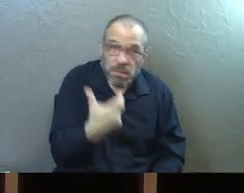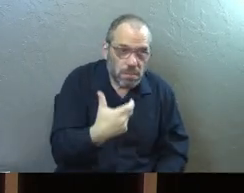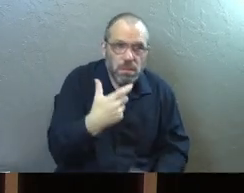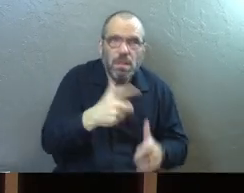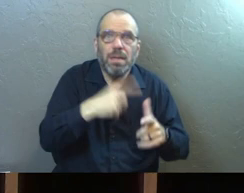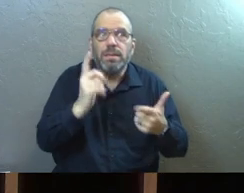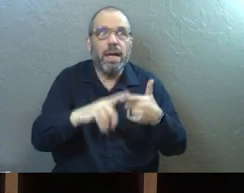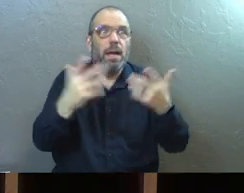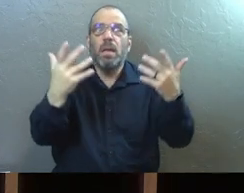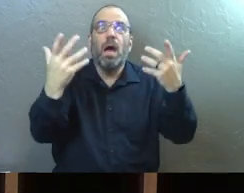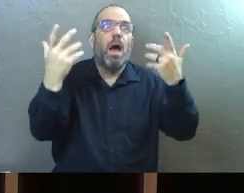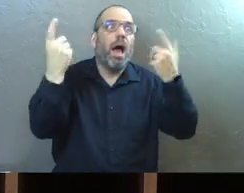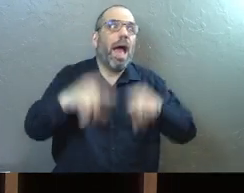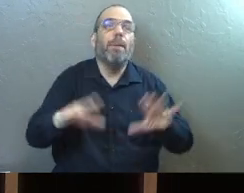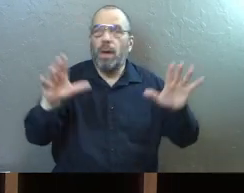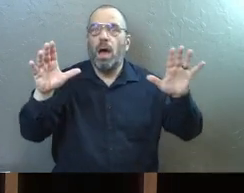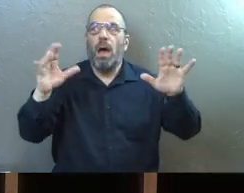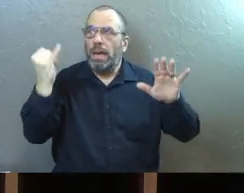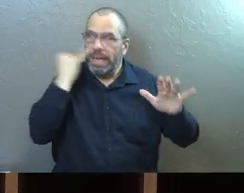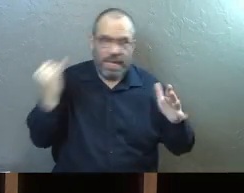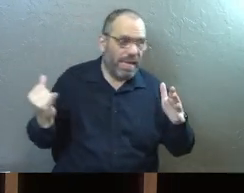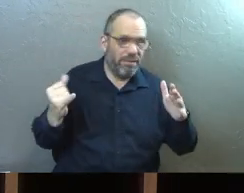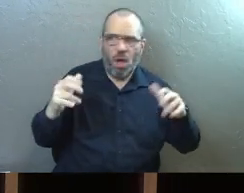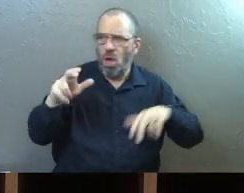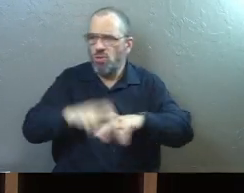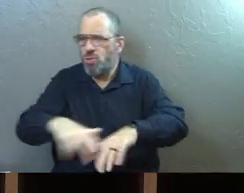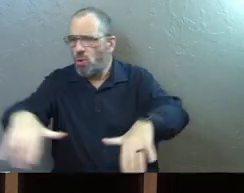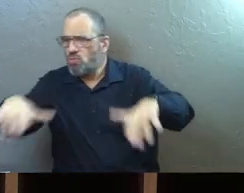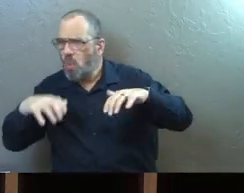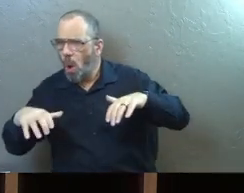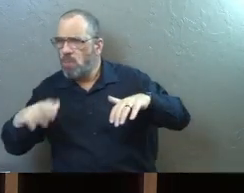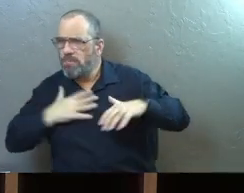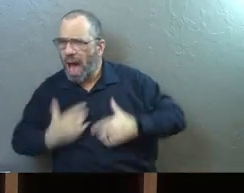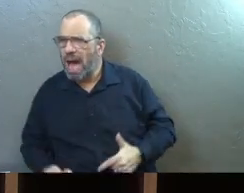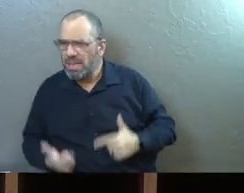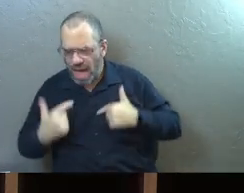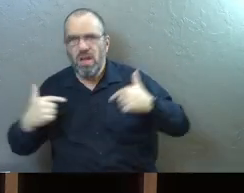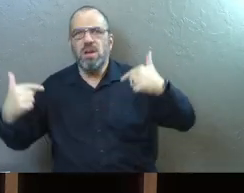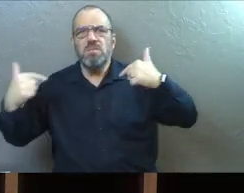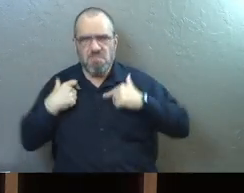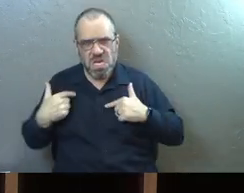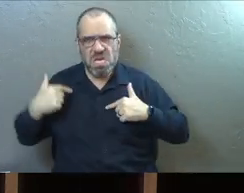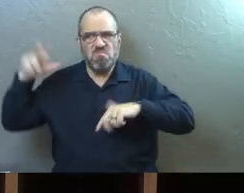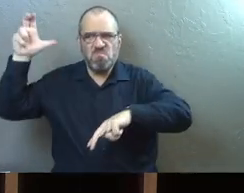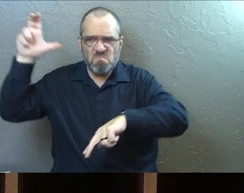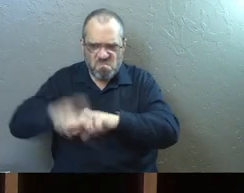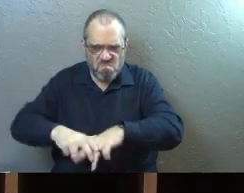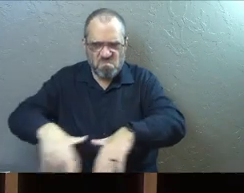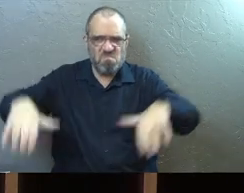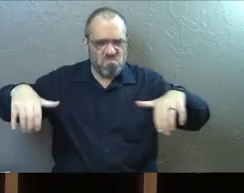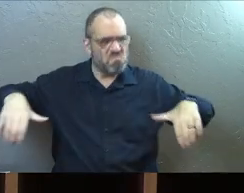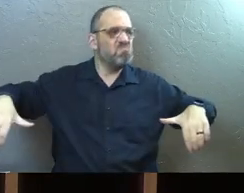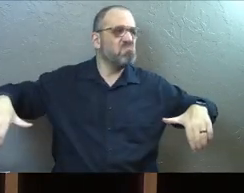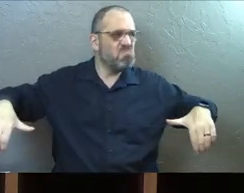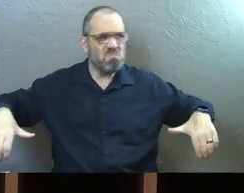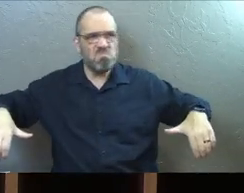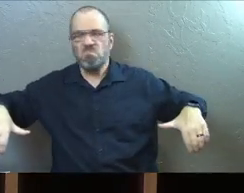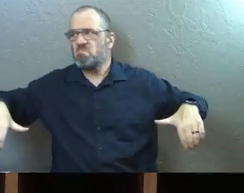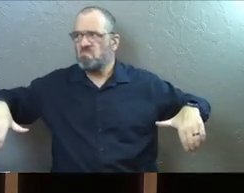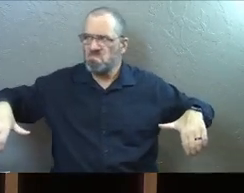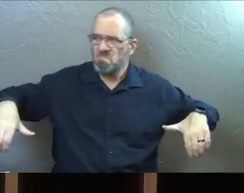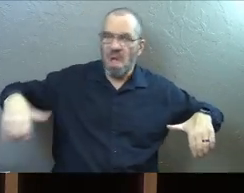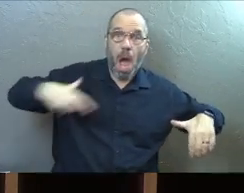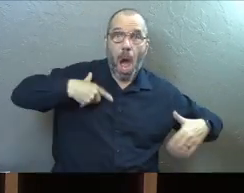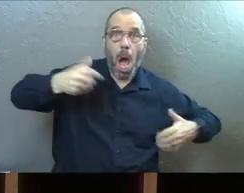God, essentially what they're saying is, hey, if there's a throne in my life, I'm going to sit on that chair. If there's a steering